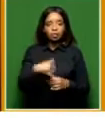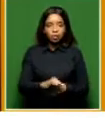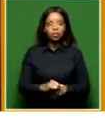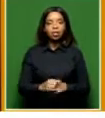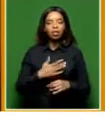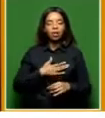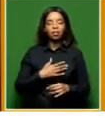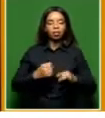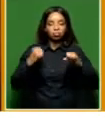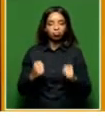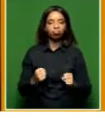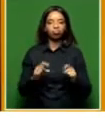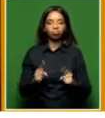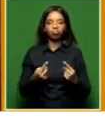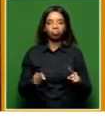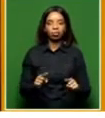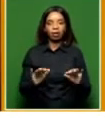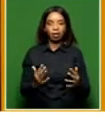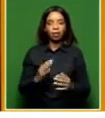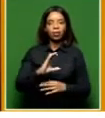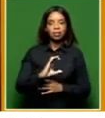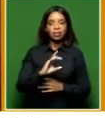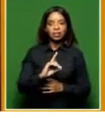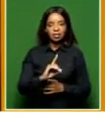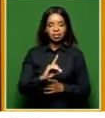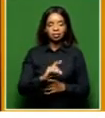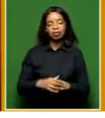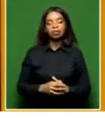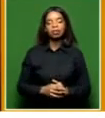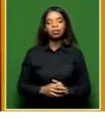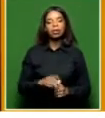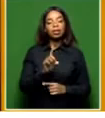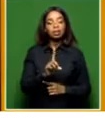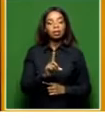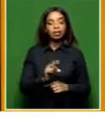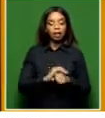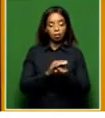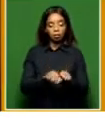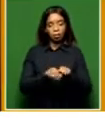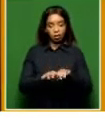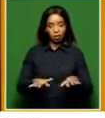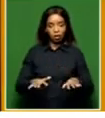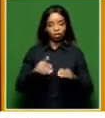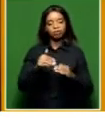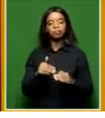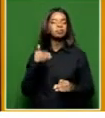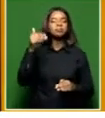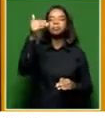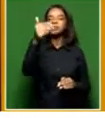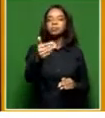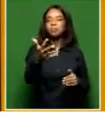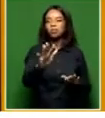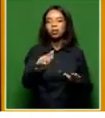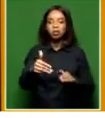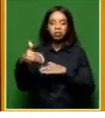traditional music lovers, preferring the CDs. And just after post-COVID-19, post-coronavirus,